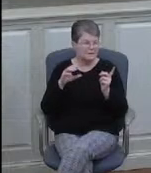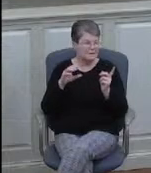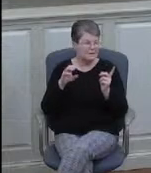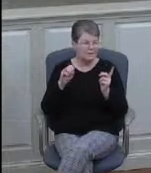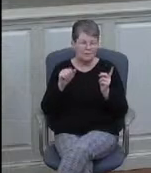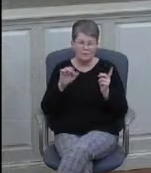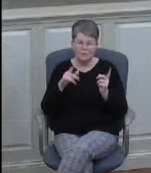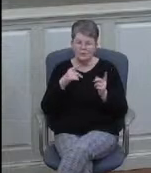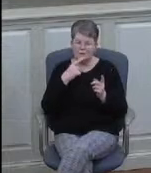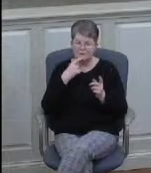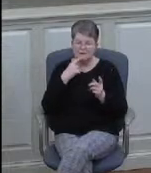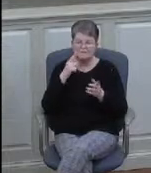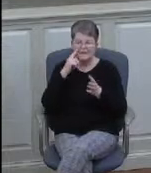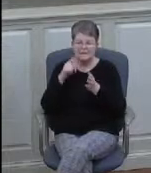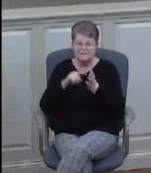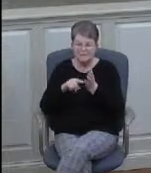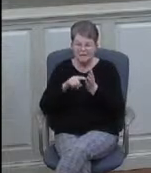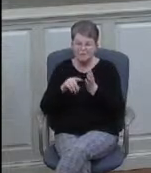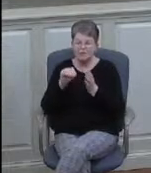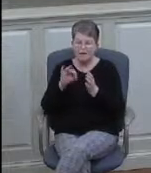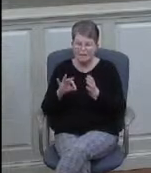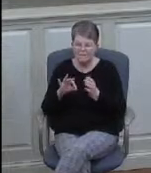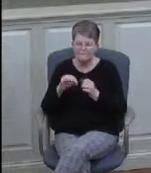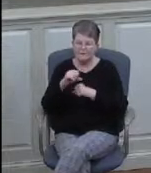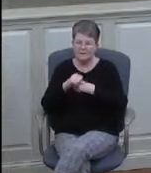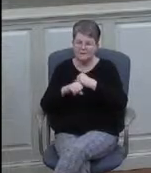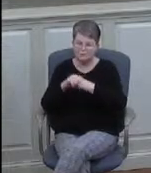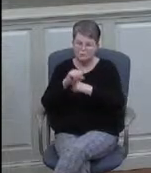of the construction work that will be ongoing.